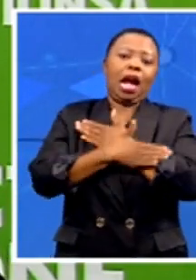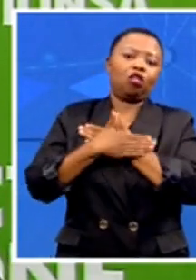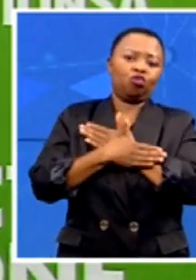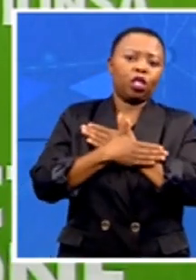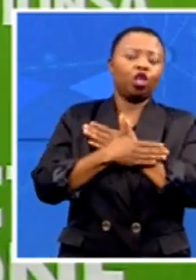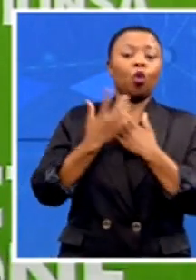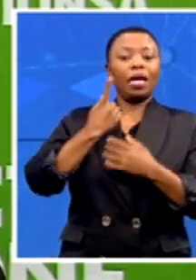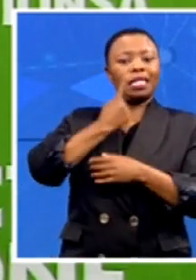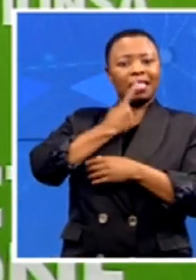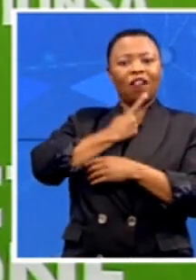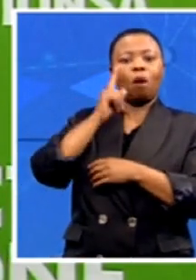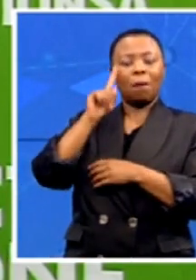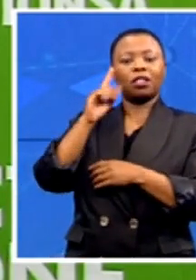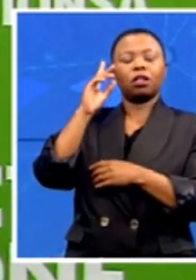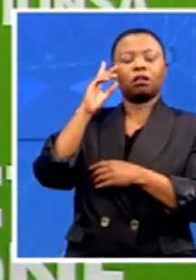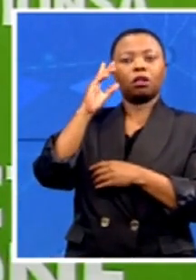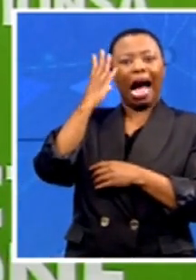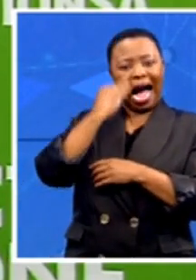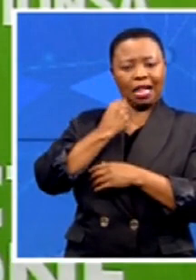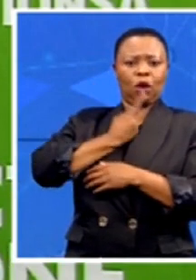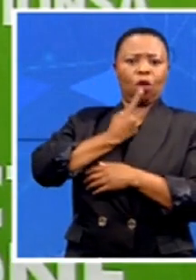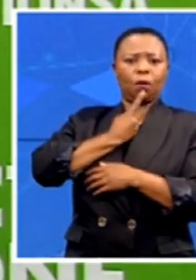the IEC would not want to remedy this issue?